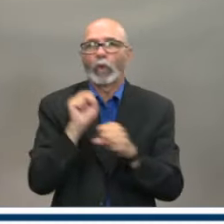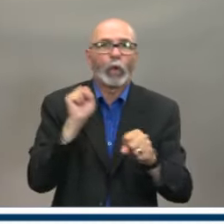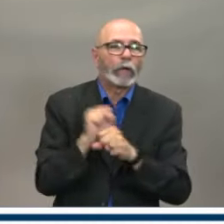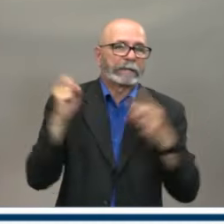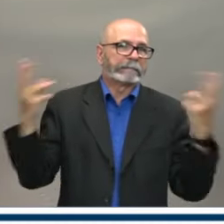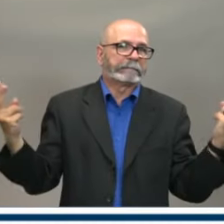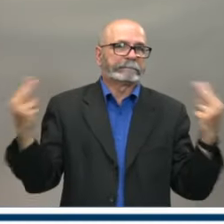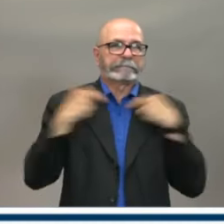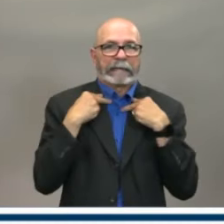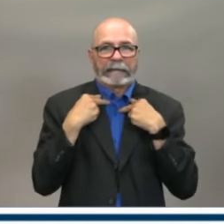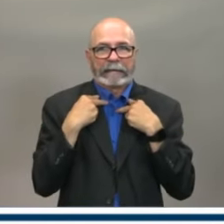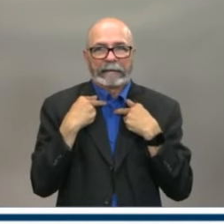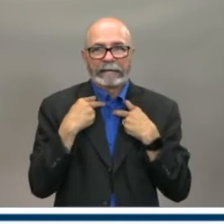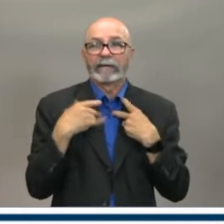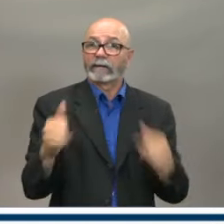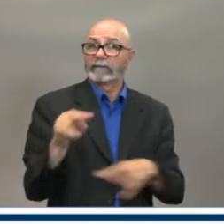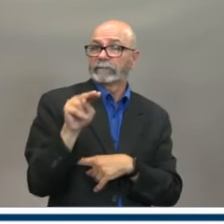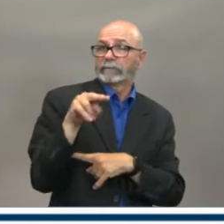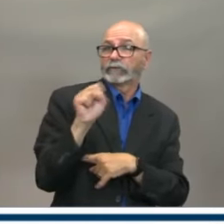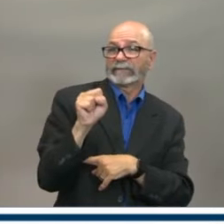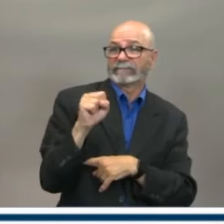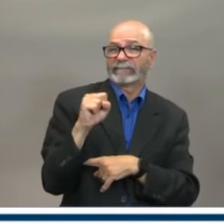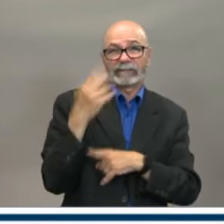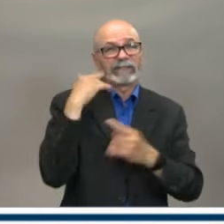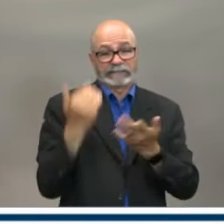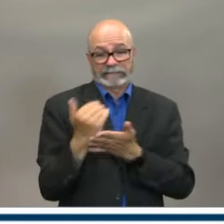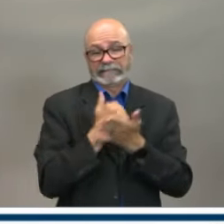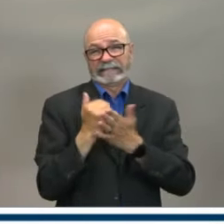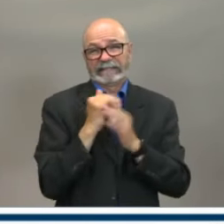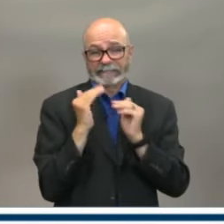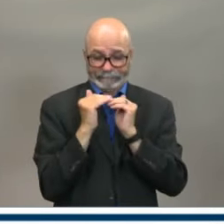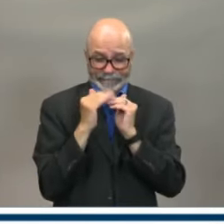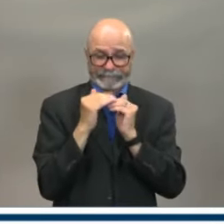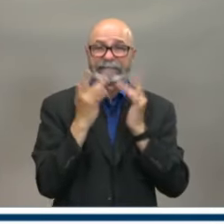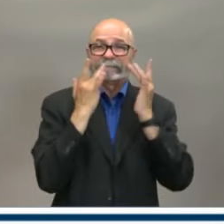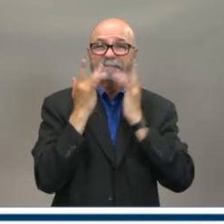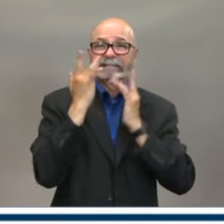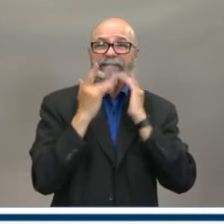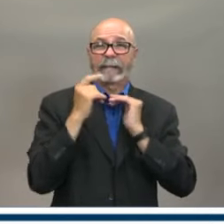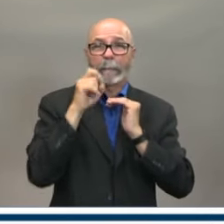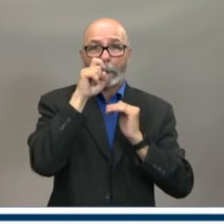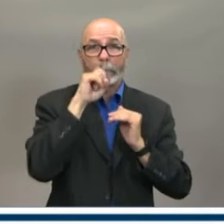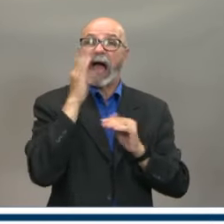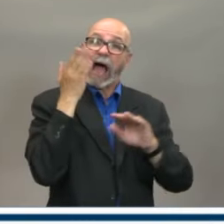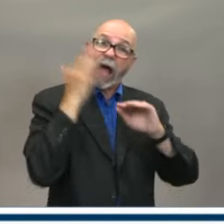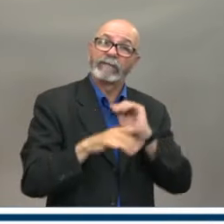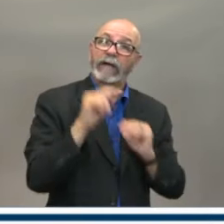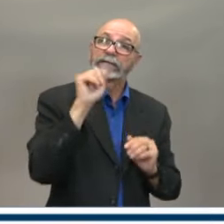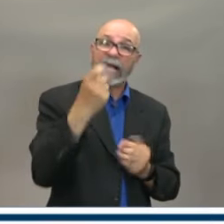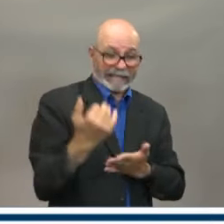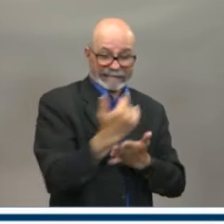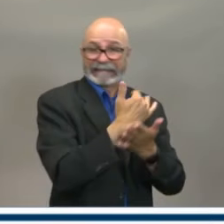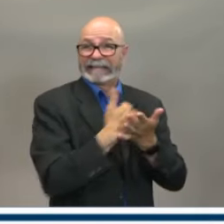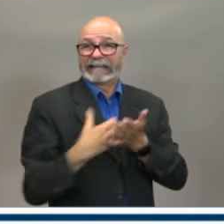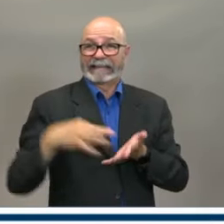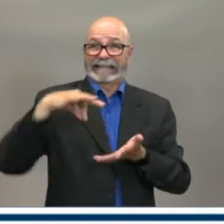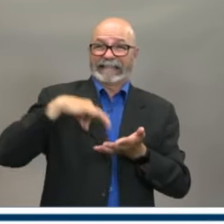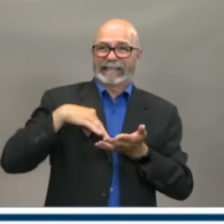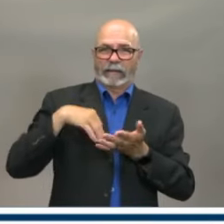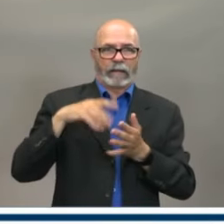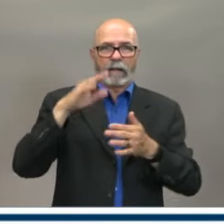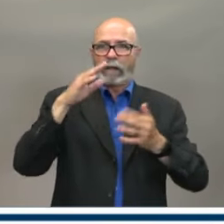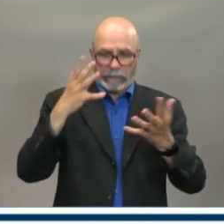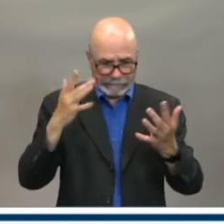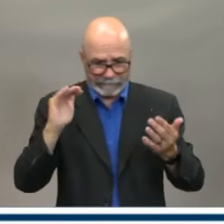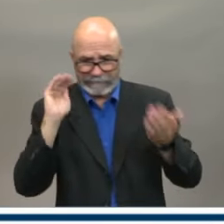Scotia's minimum wage, that means for an awful lot of workers in the province, their after-tax income is actually less than the CERB. So for Premier McNeil,